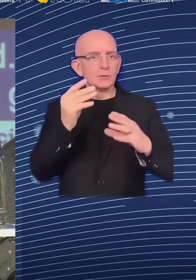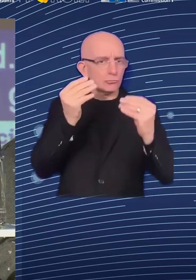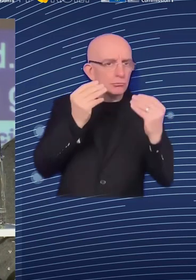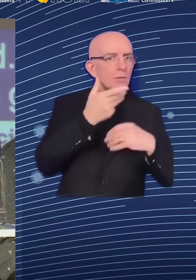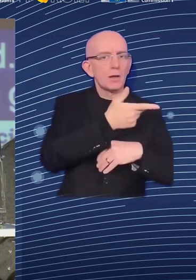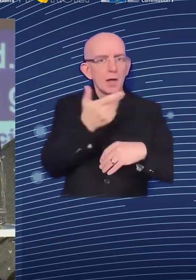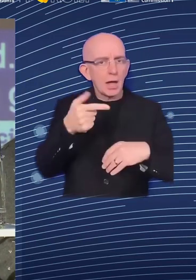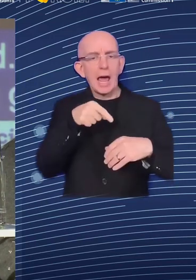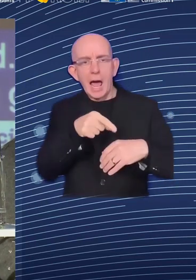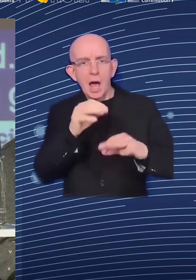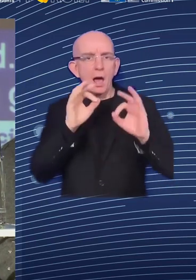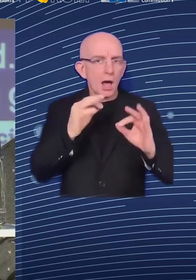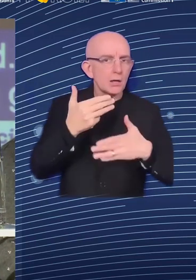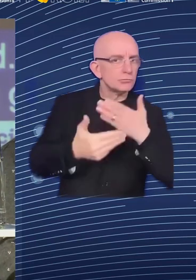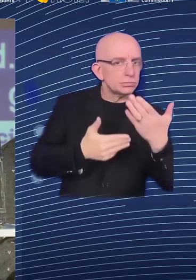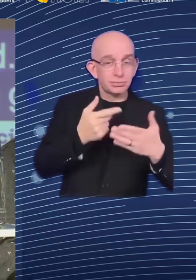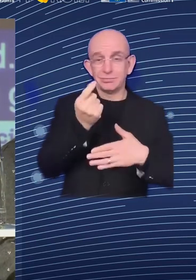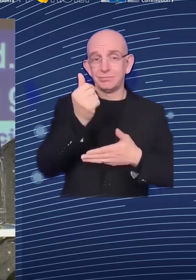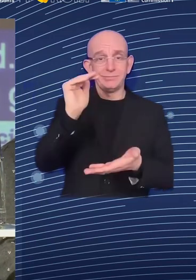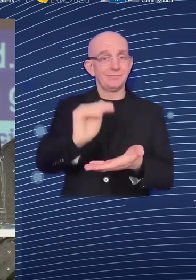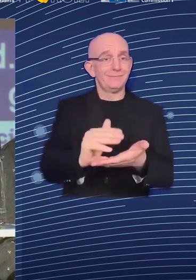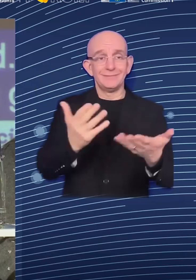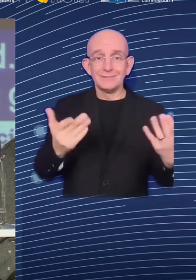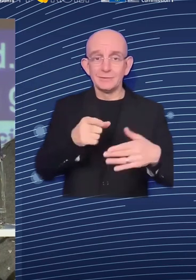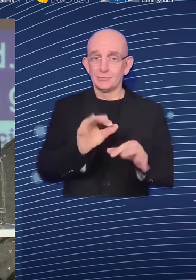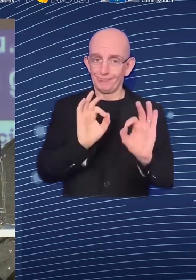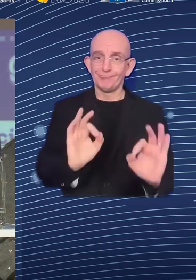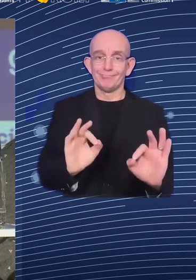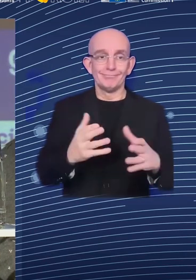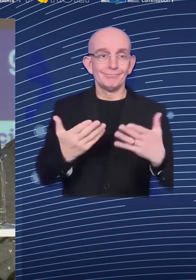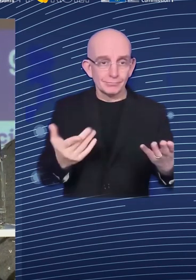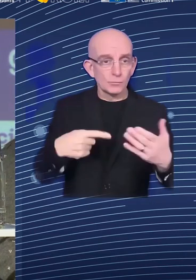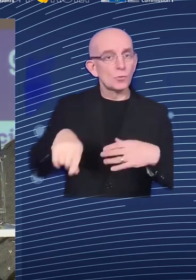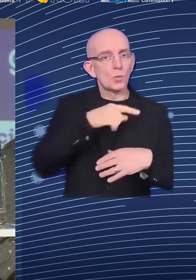so we thought, okay, we benefit from EU funding.